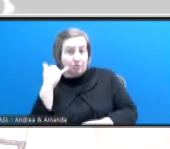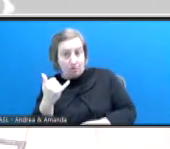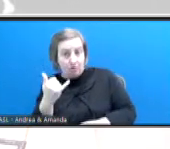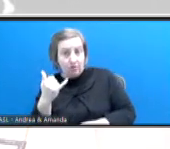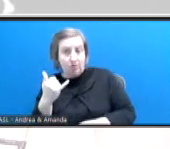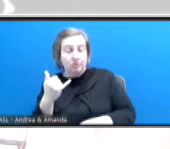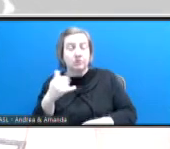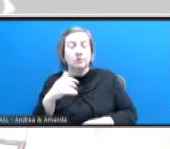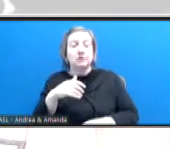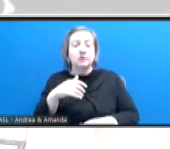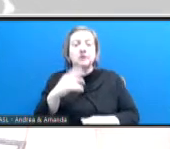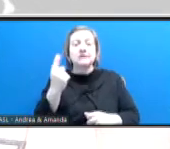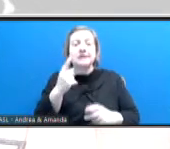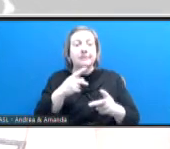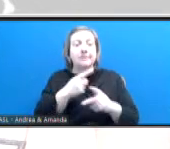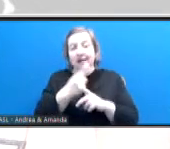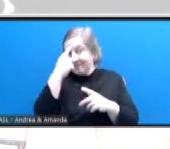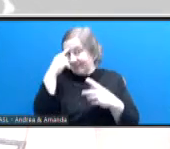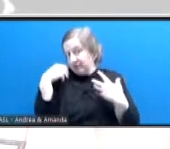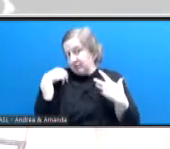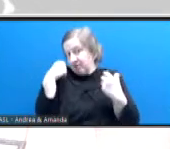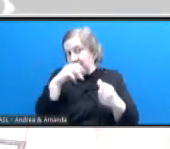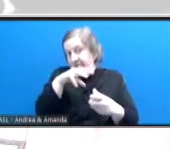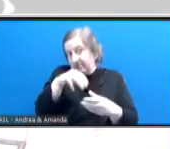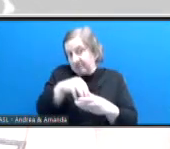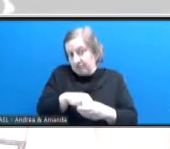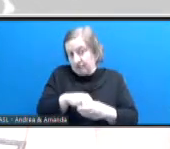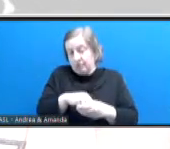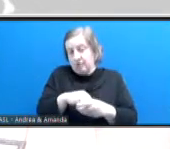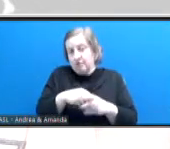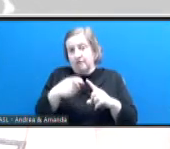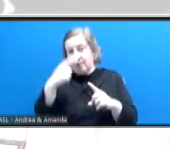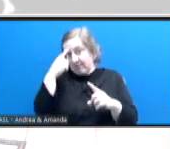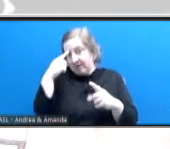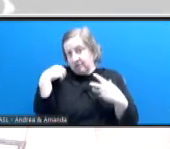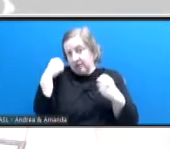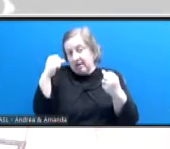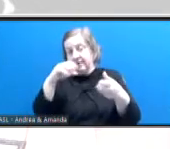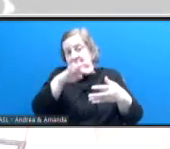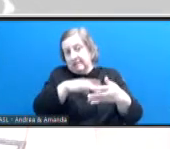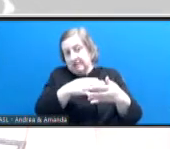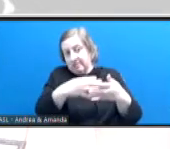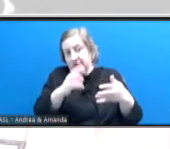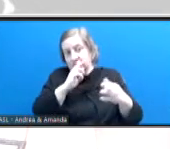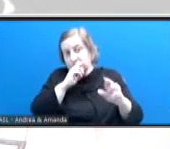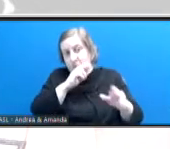type, some mental health component based on the mental health template report that gets filled